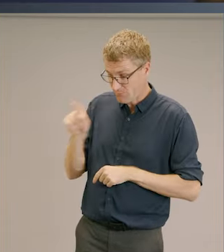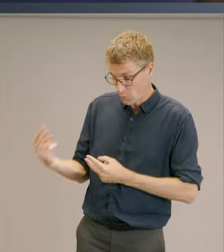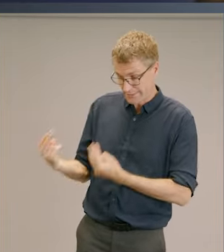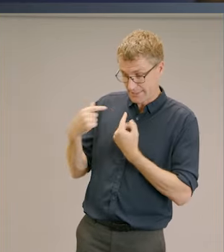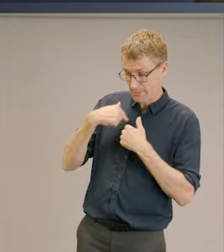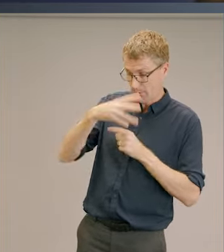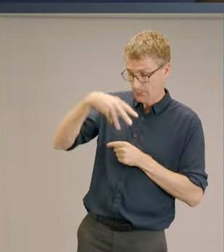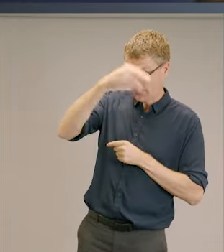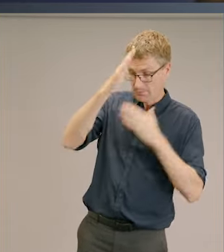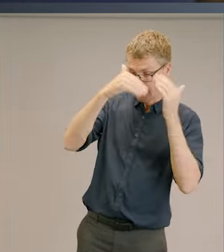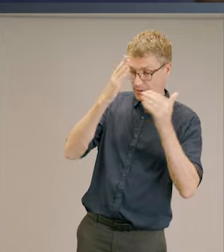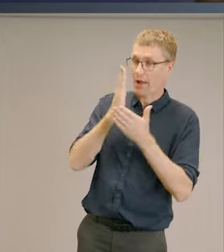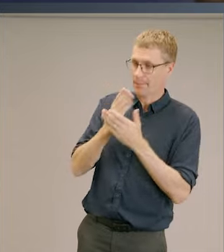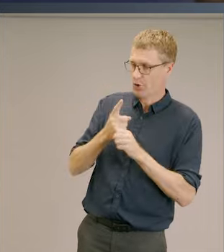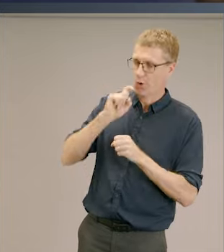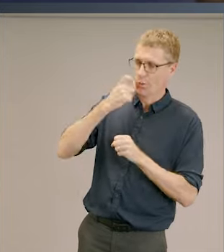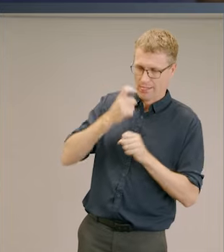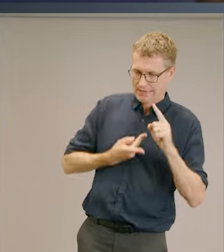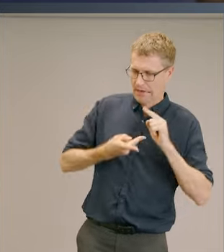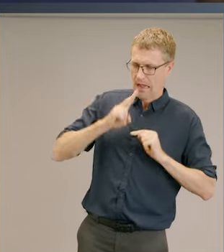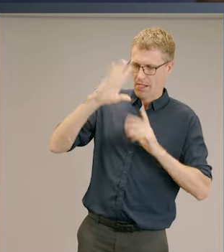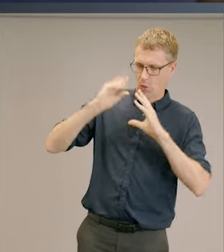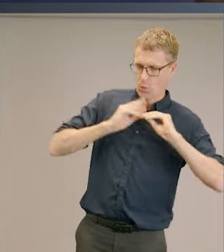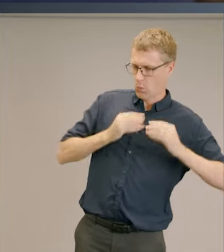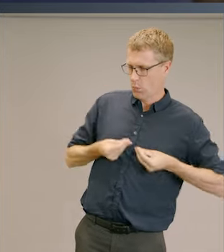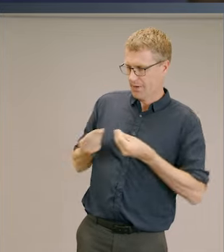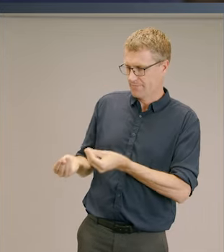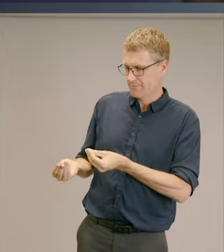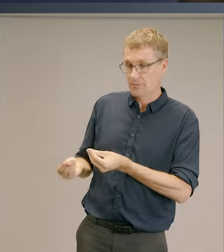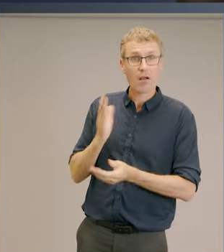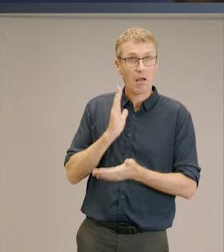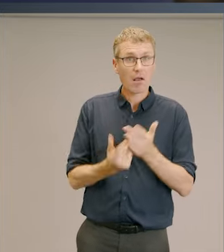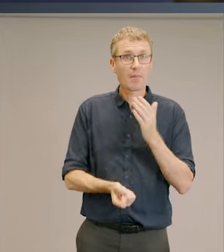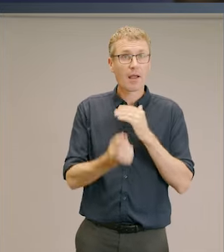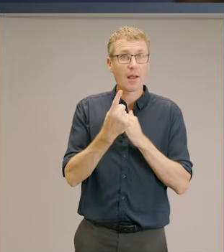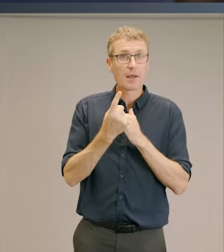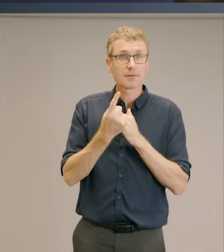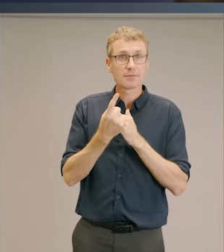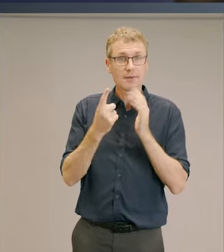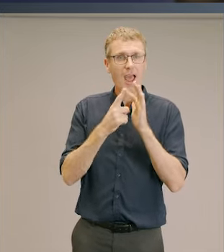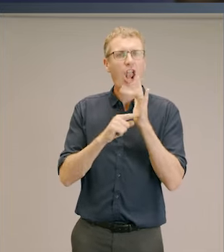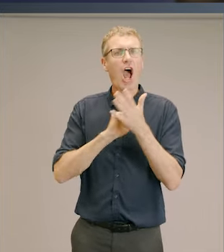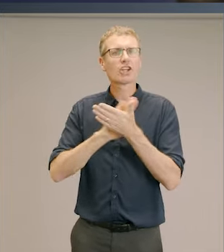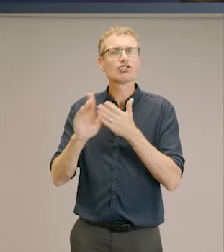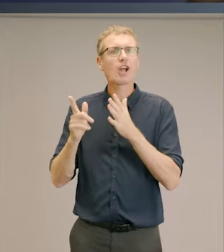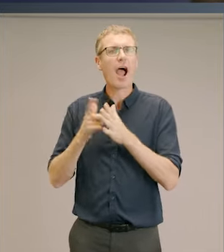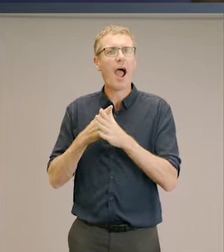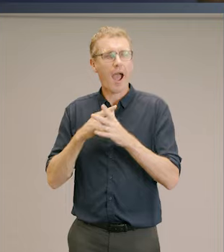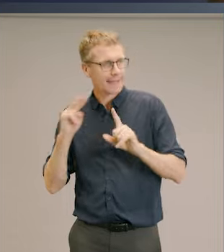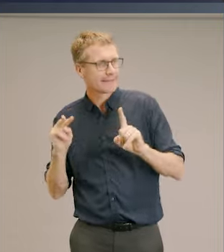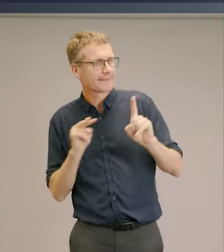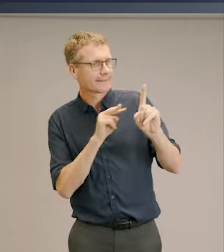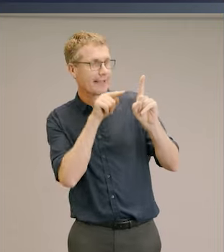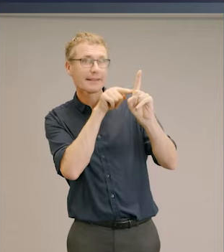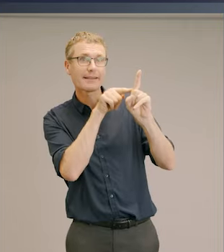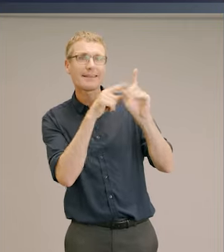doing together. And Elijah said, well, if you actually see me ascend to heaven, then I know that God will give you a double portion of my anointing. And that's exactly